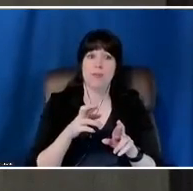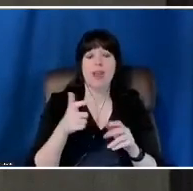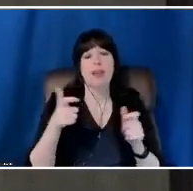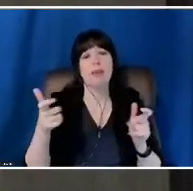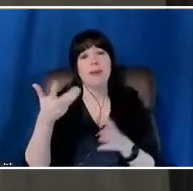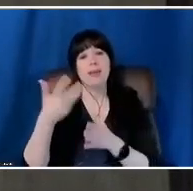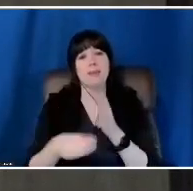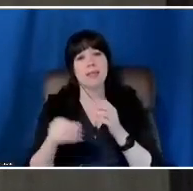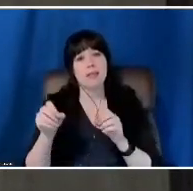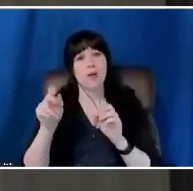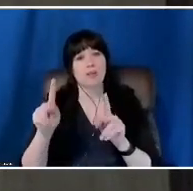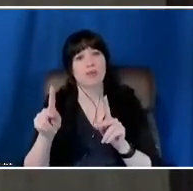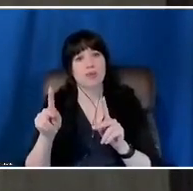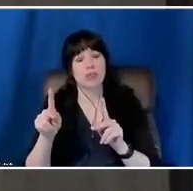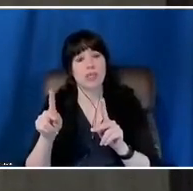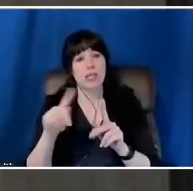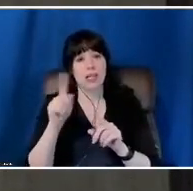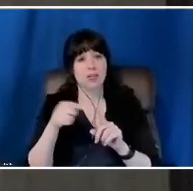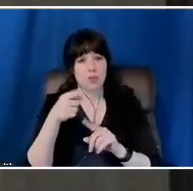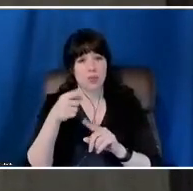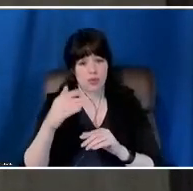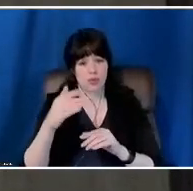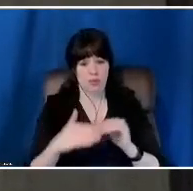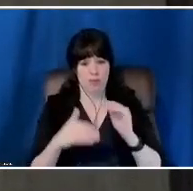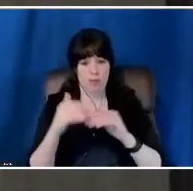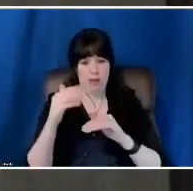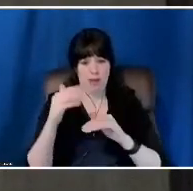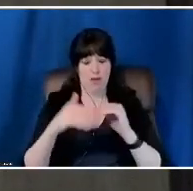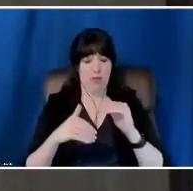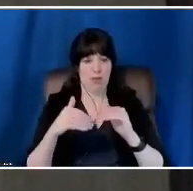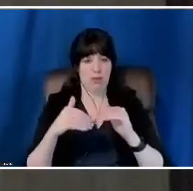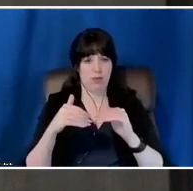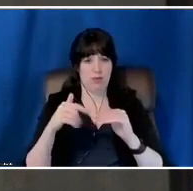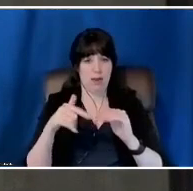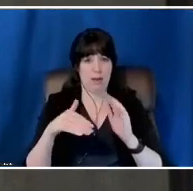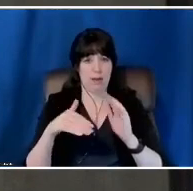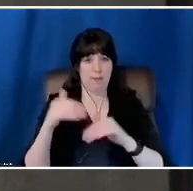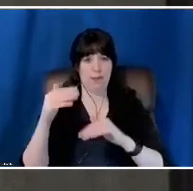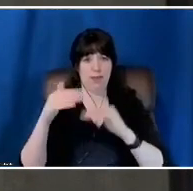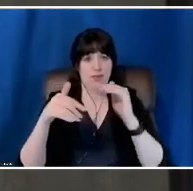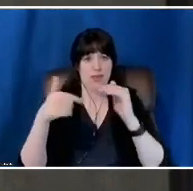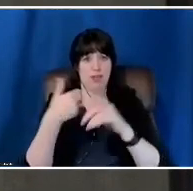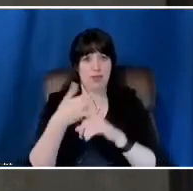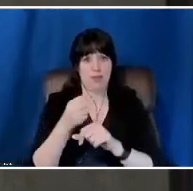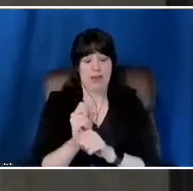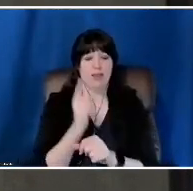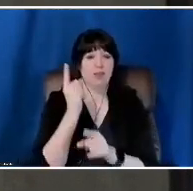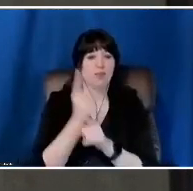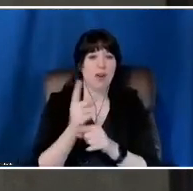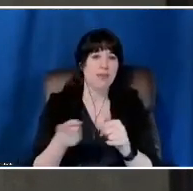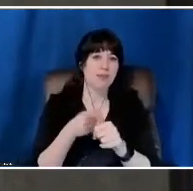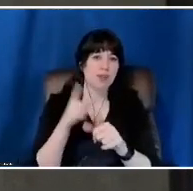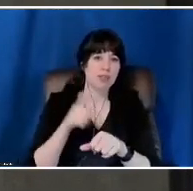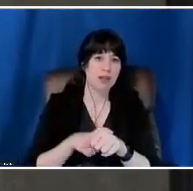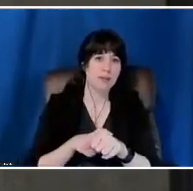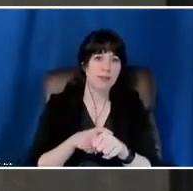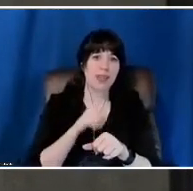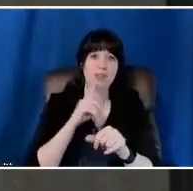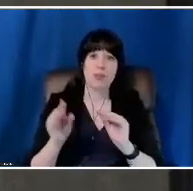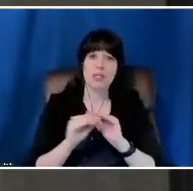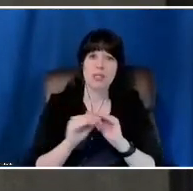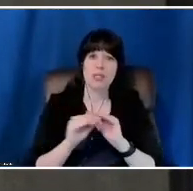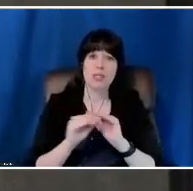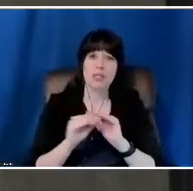opportunity is when you build a building to make it right the first time. And it's really clear that we're going to need all the